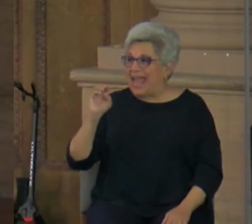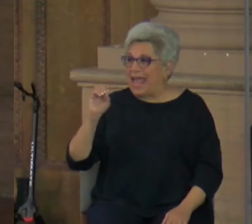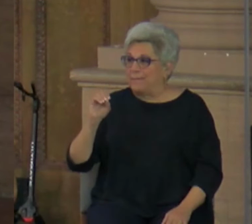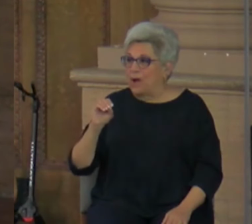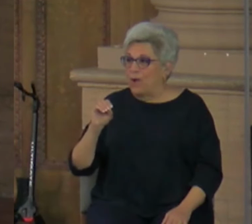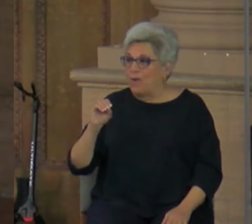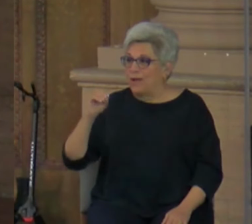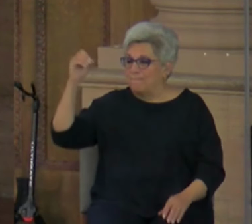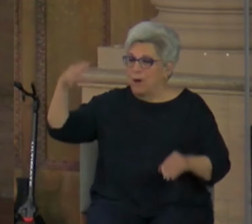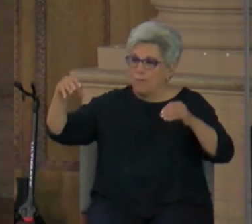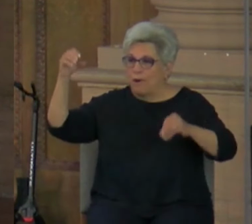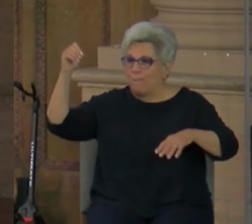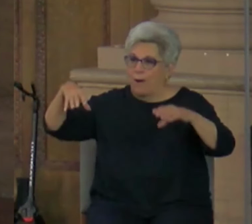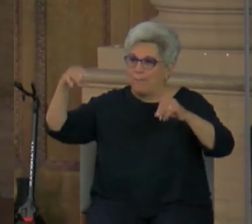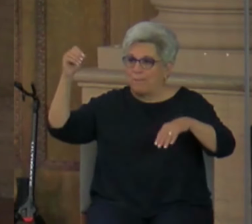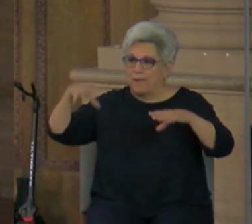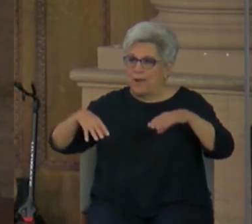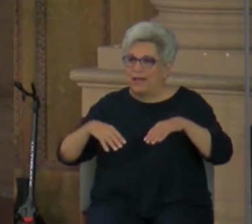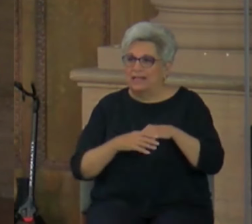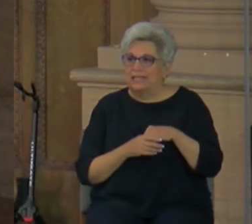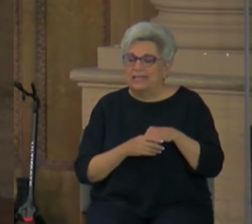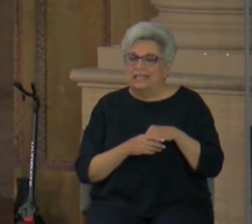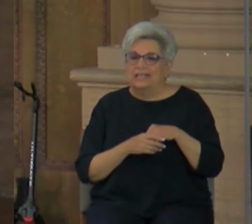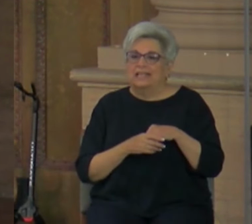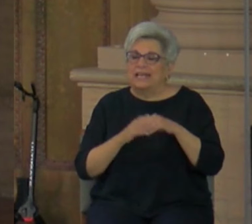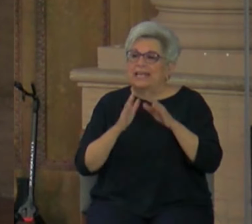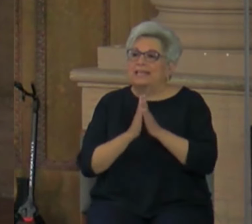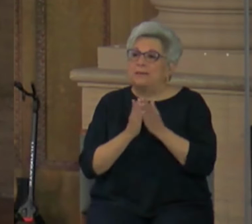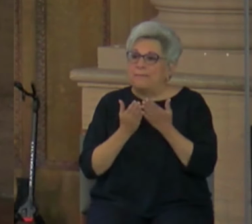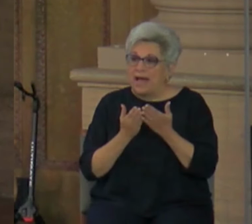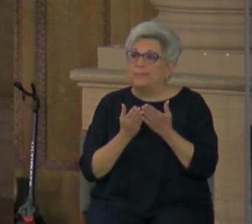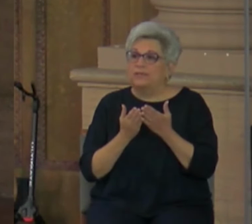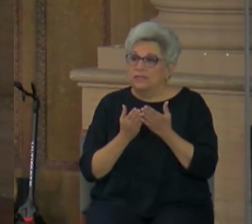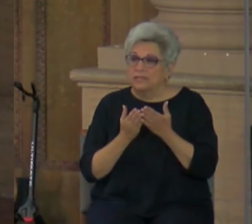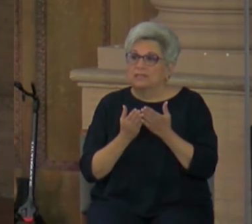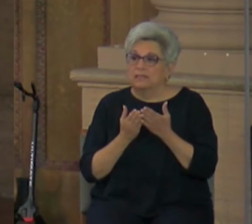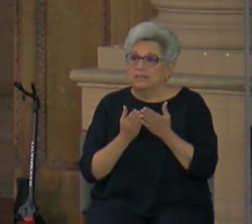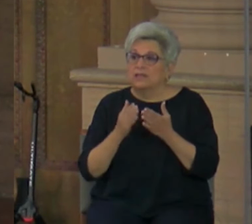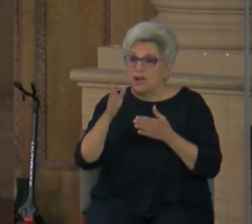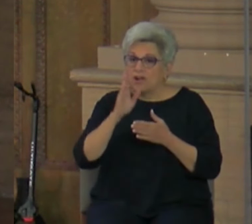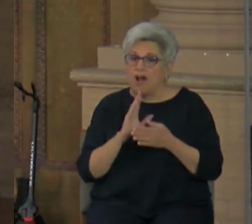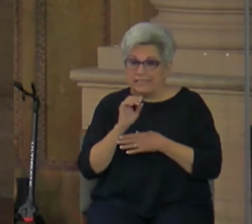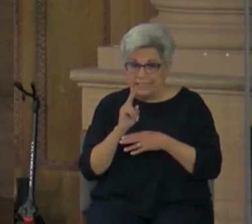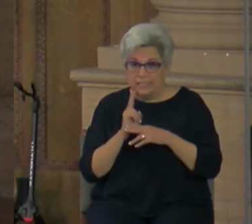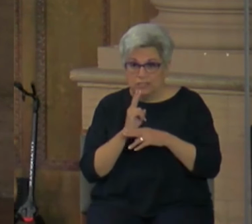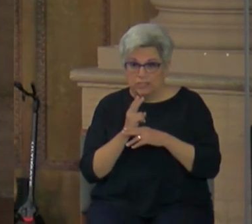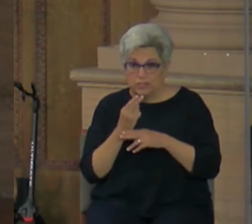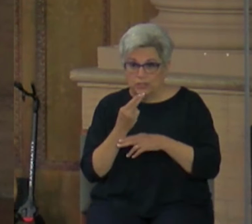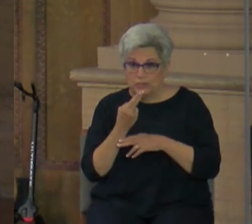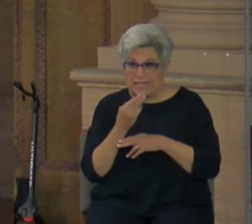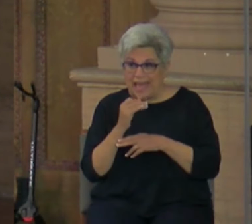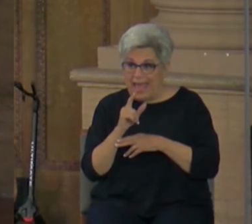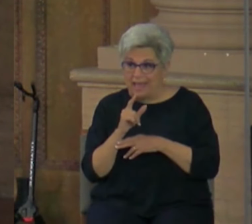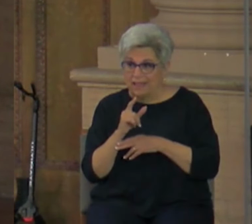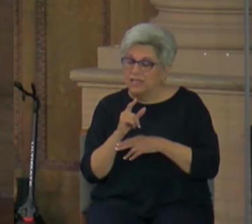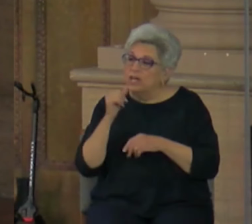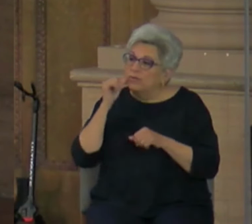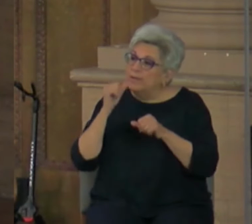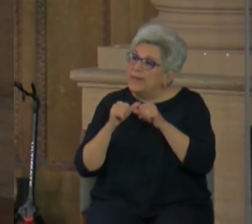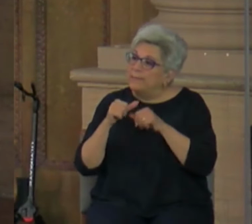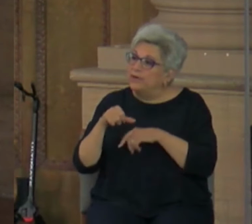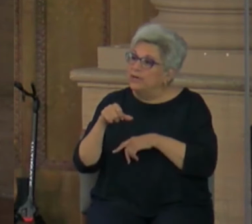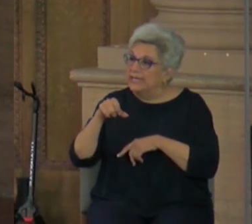up. And it wasn't uncommon in the Bible at all for God to use hail as part of his judgment on evil people. And we saw it in Egypt when